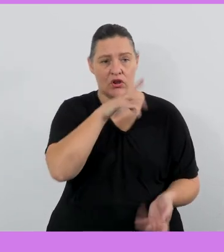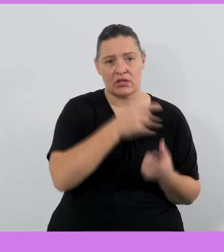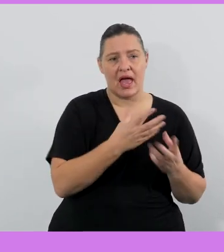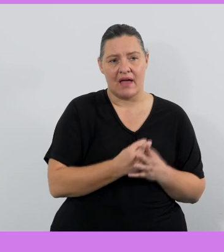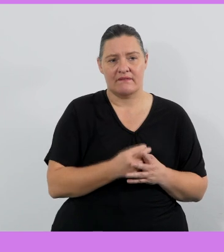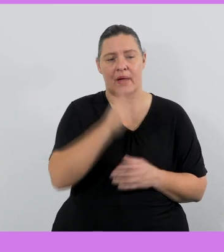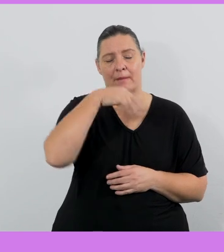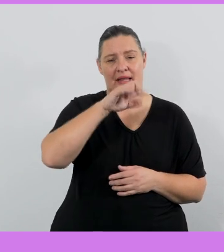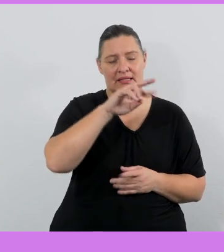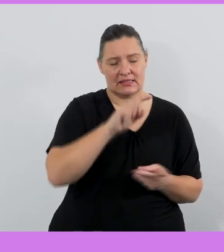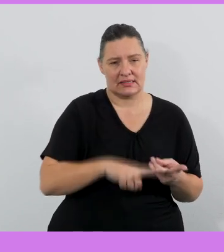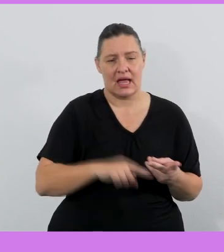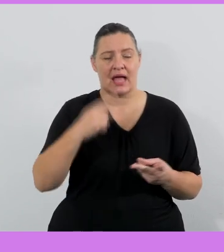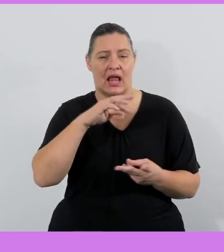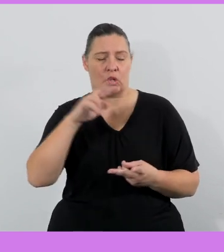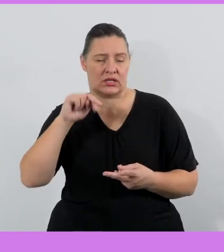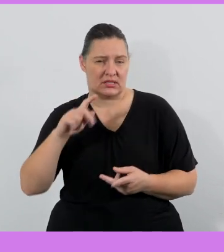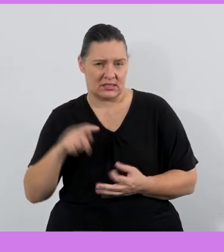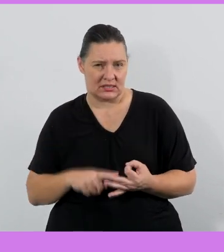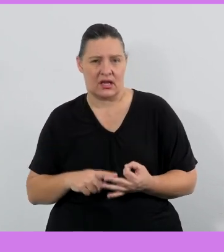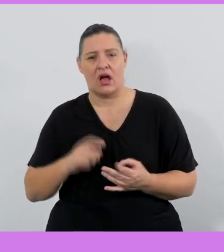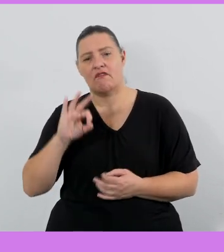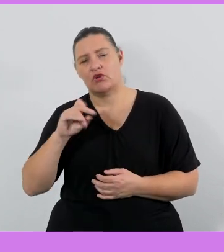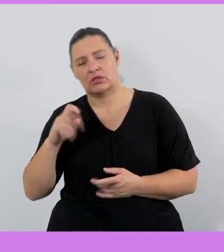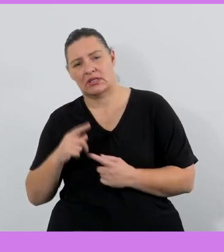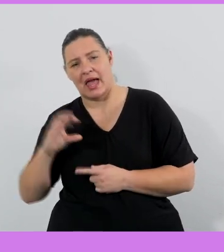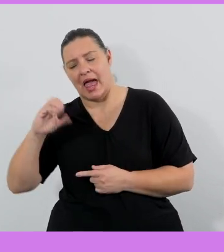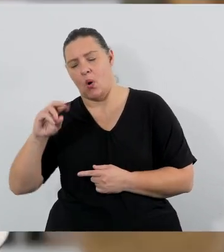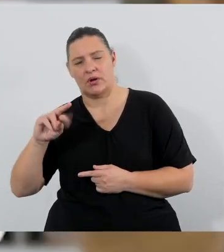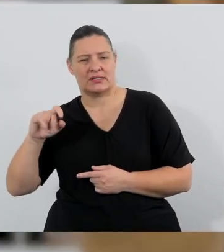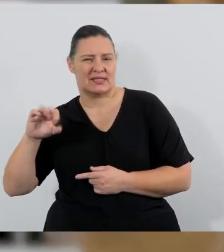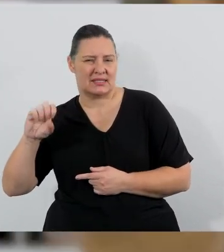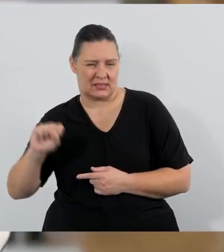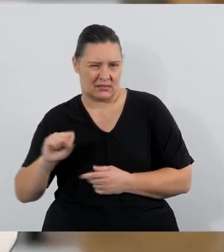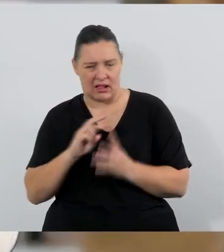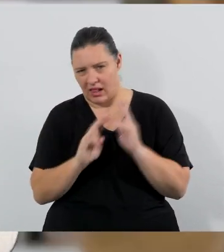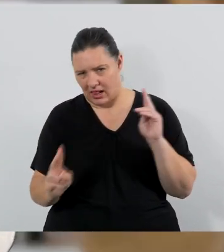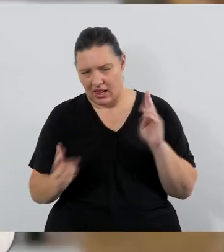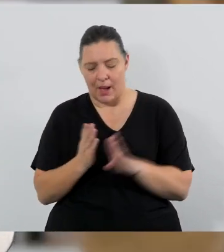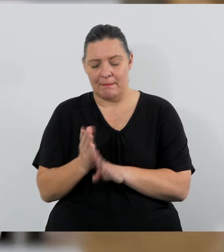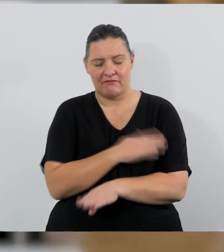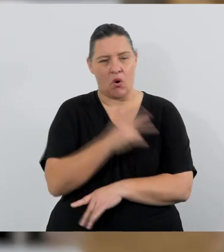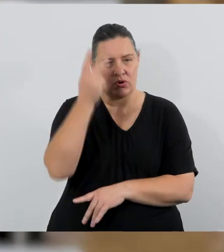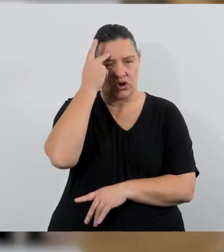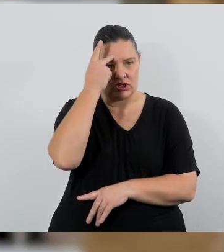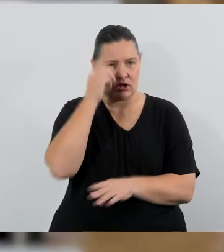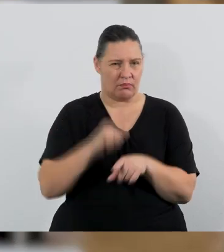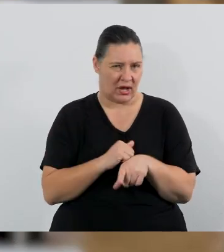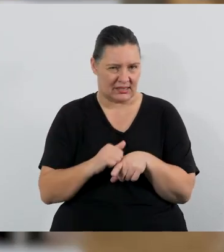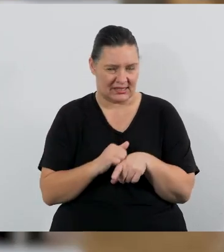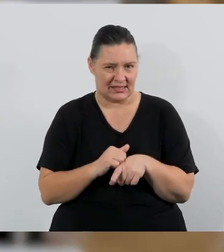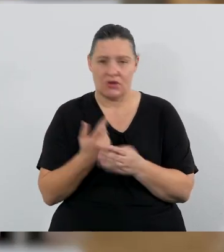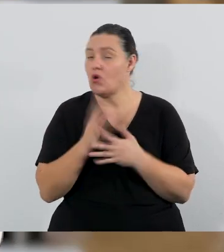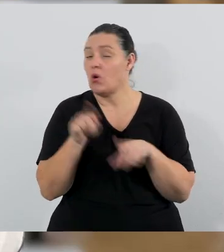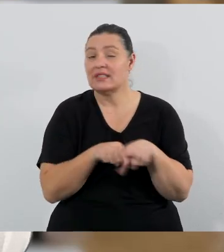to pints, gallons, fluid ounces, etc. So I have a little pre-knowledge practice for you. Relax, guys. It's